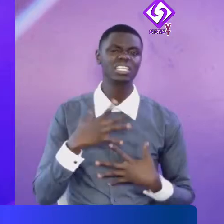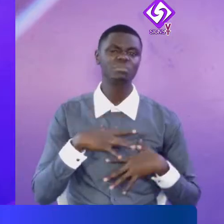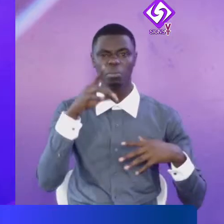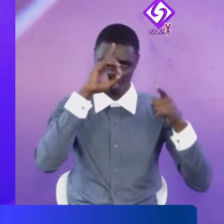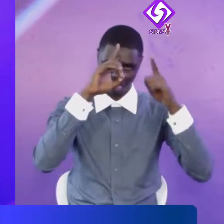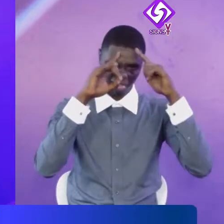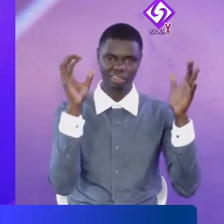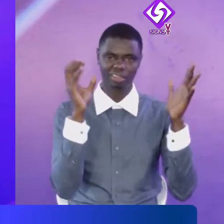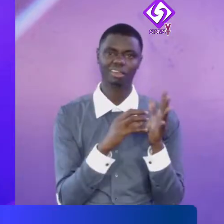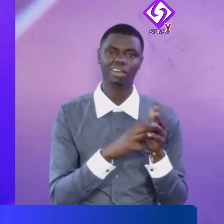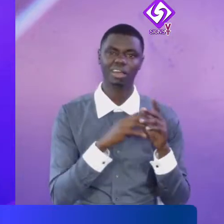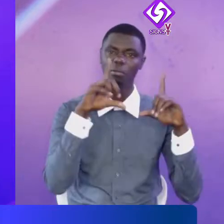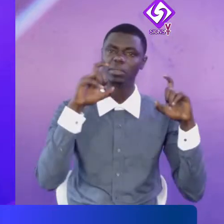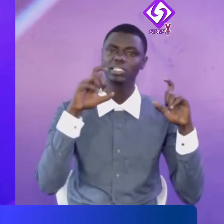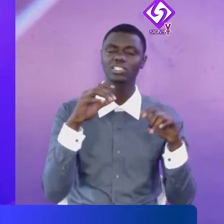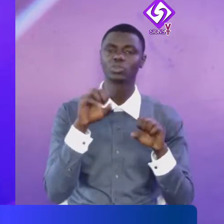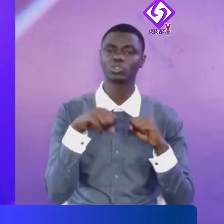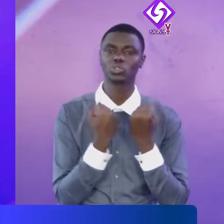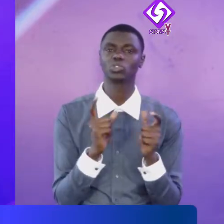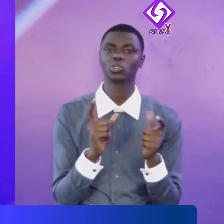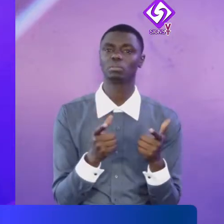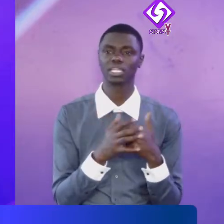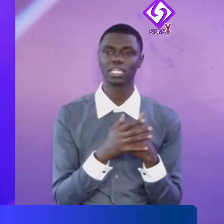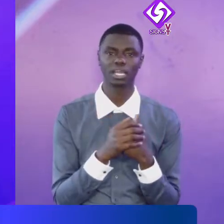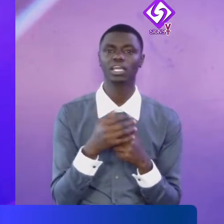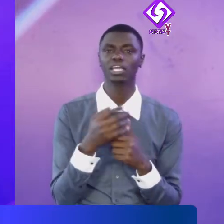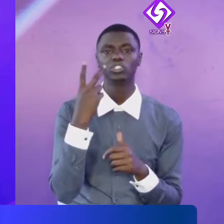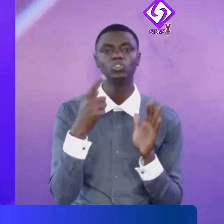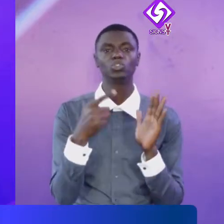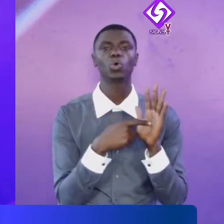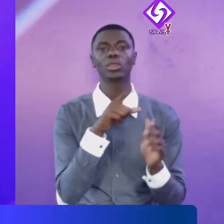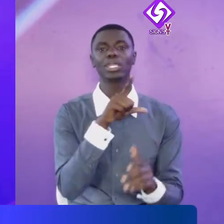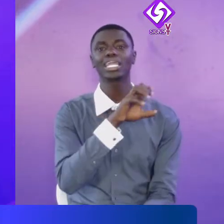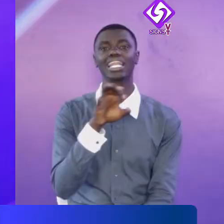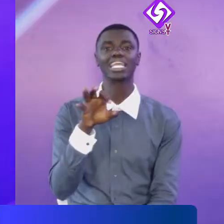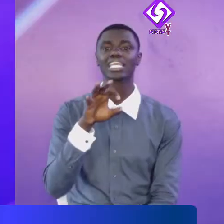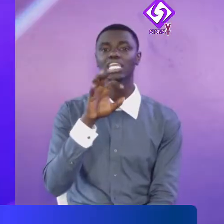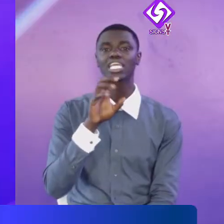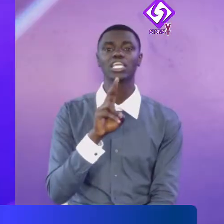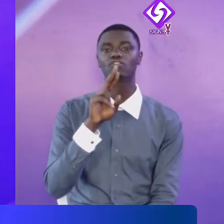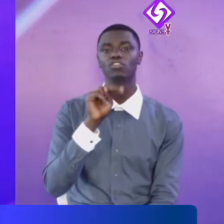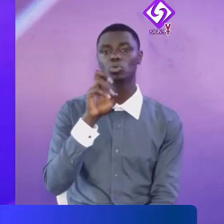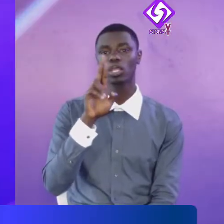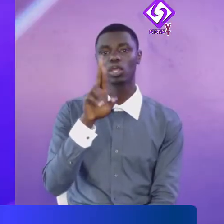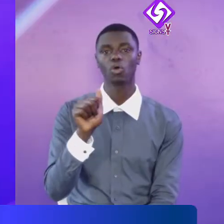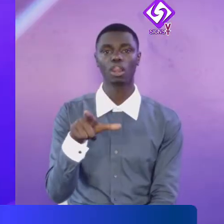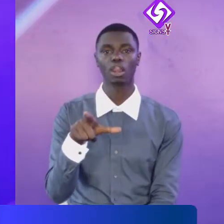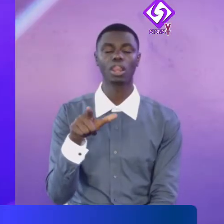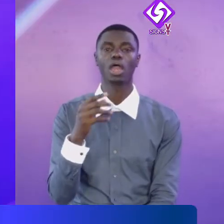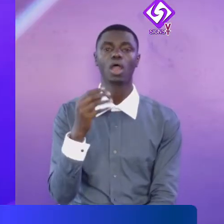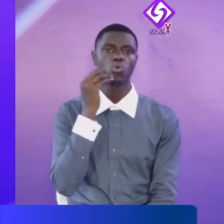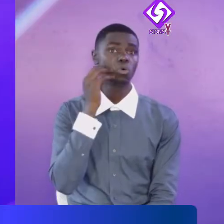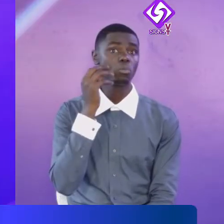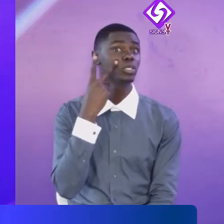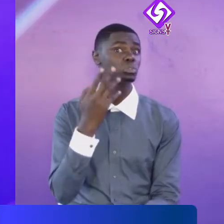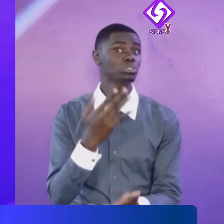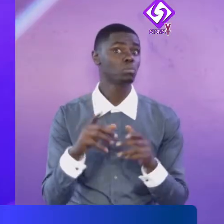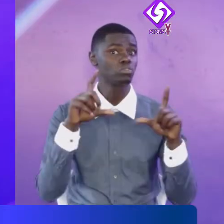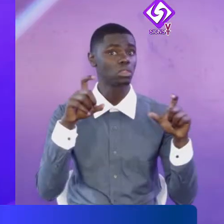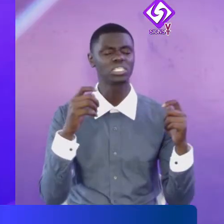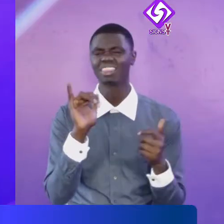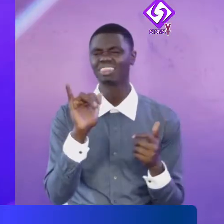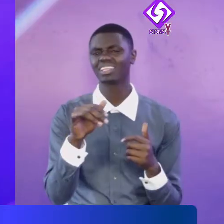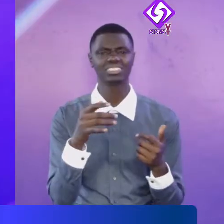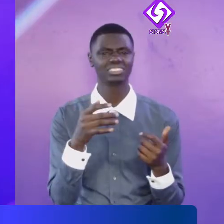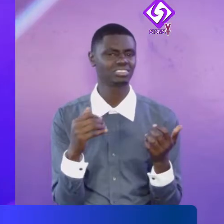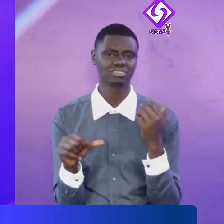some pictures on social media showing Lee Funeral Home. That is uncalled for. Yeah. Did you see some of those pictures? Yeah, I've it's seen some of- uncalled for. Yeah. In